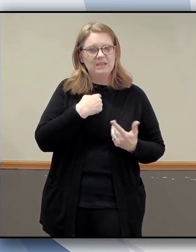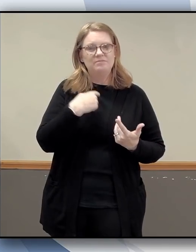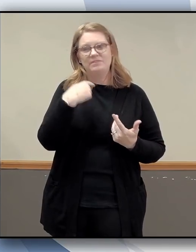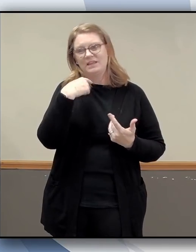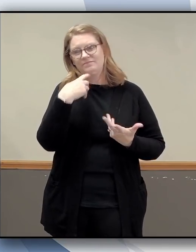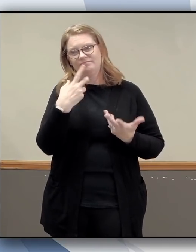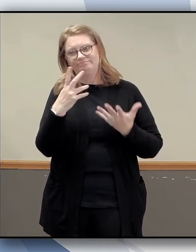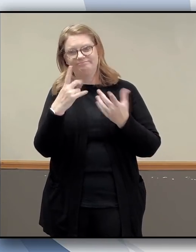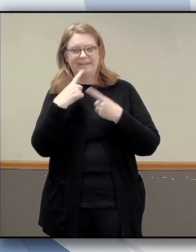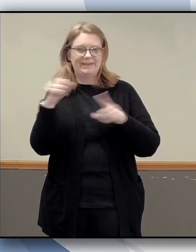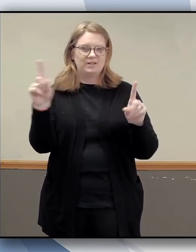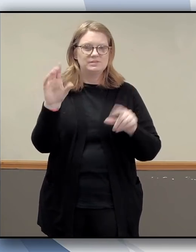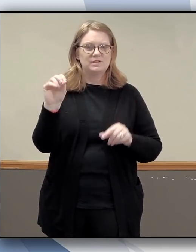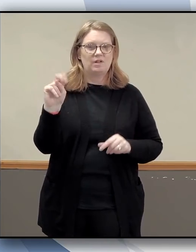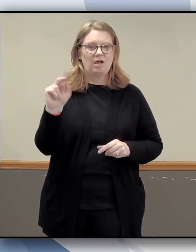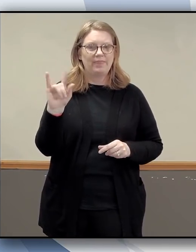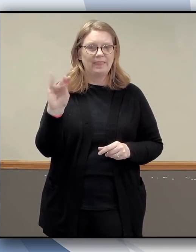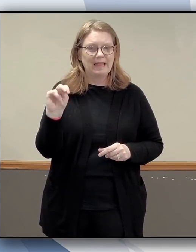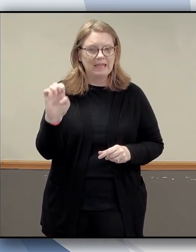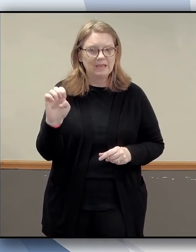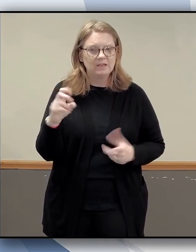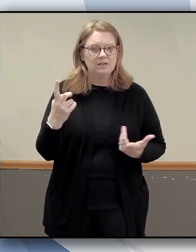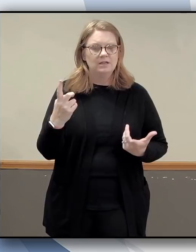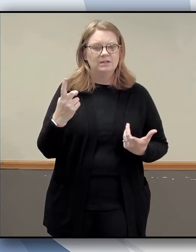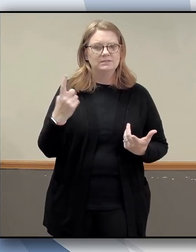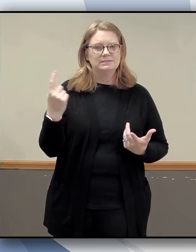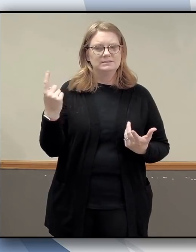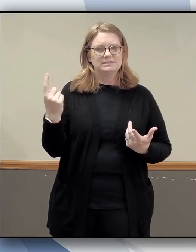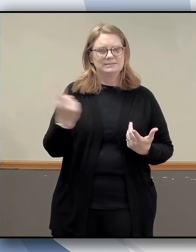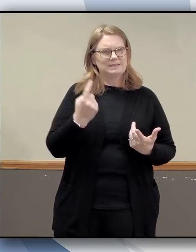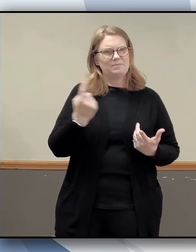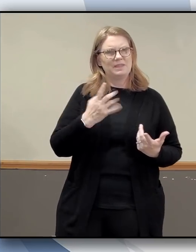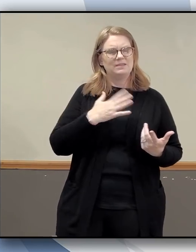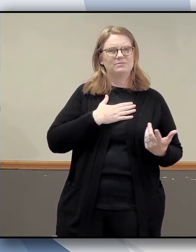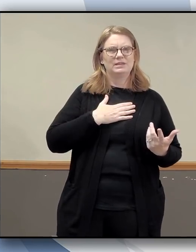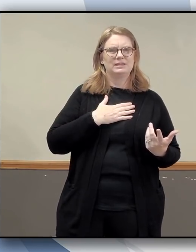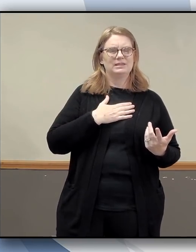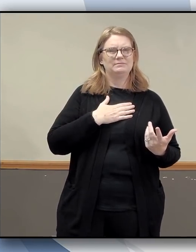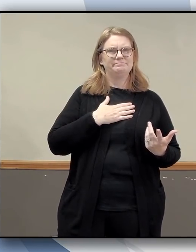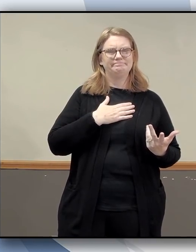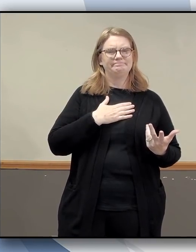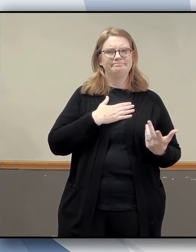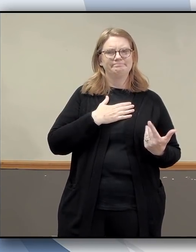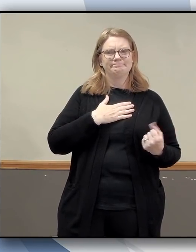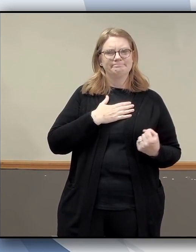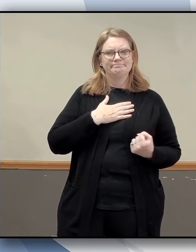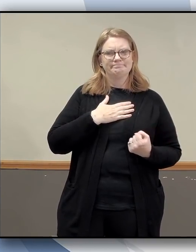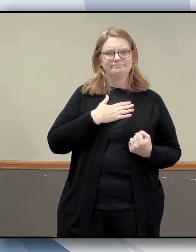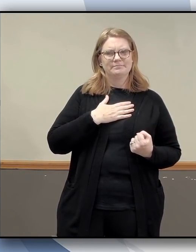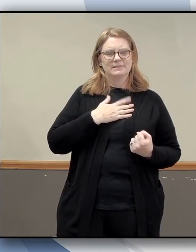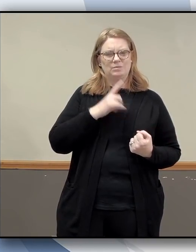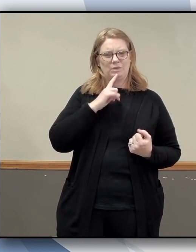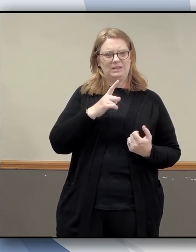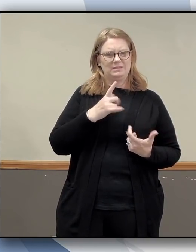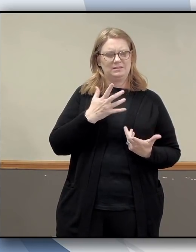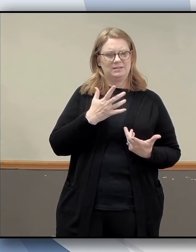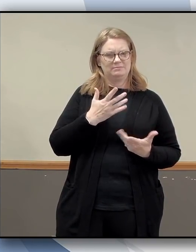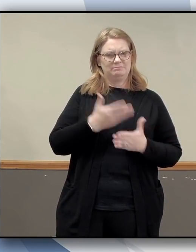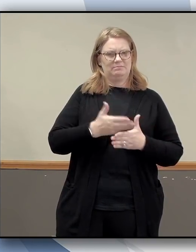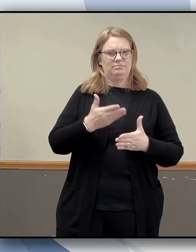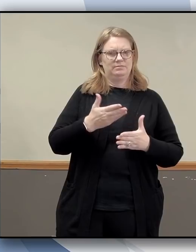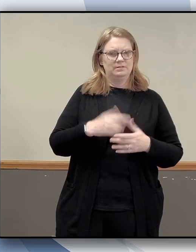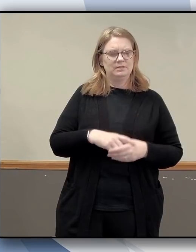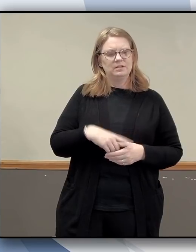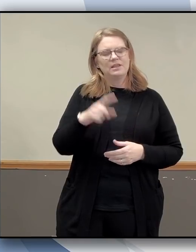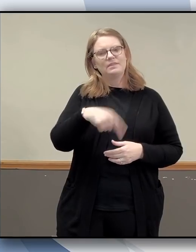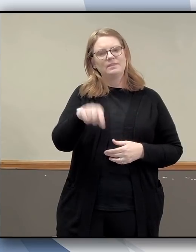online, something that I find just incredibly disturbing to say, well, these people would